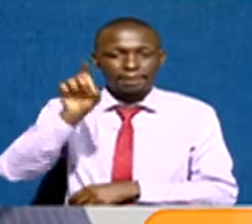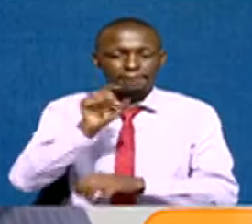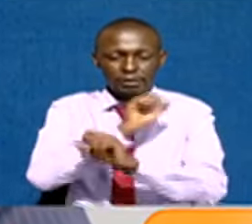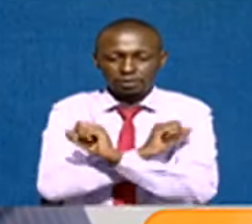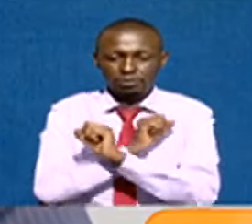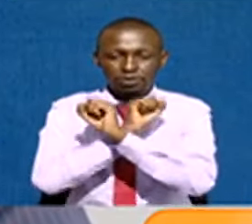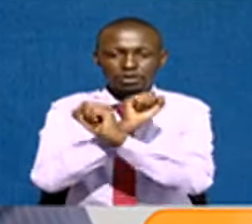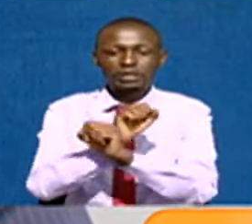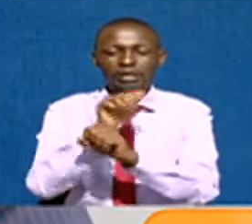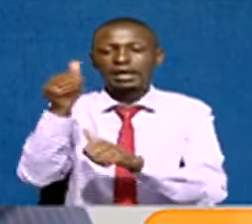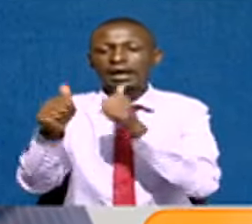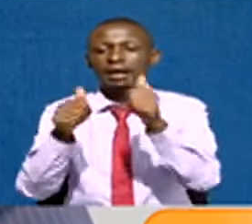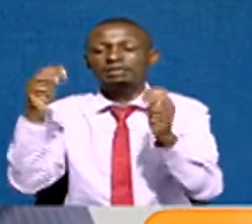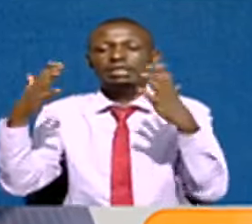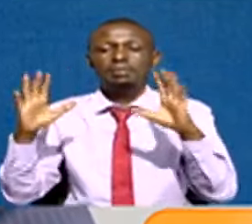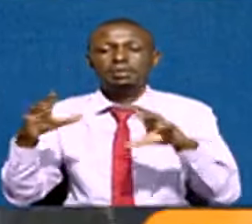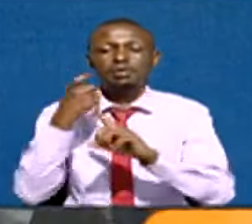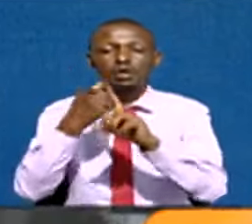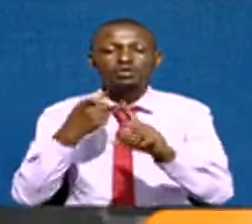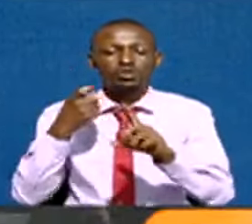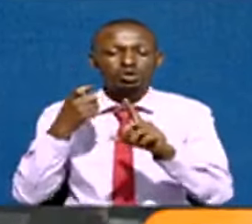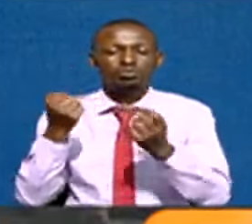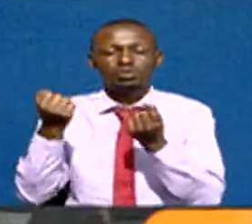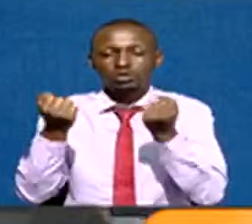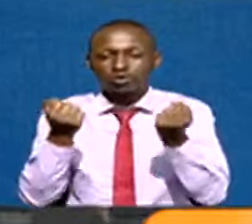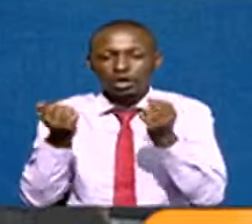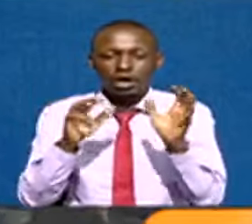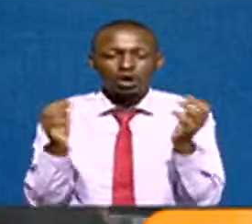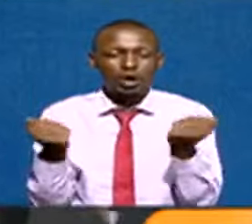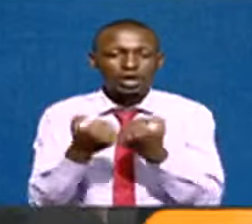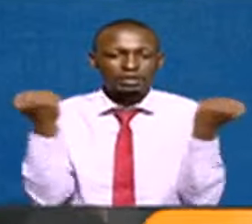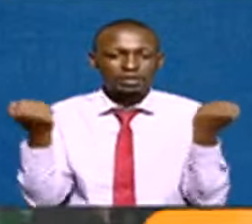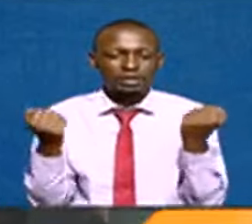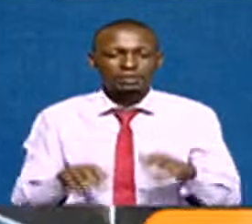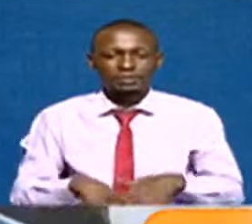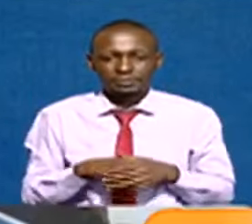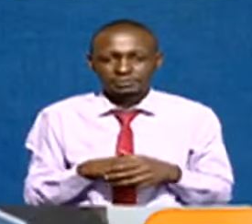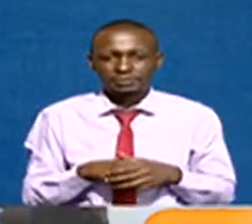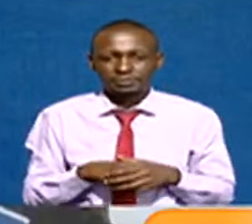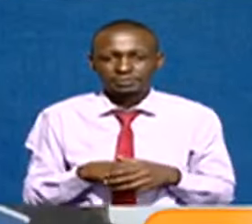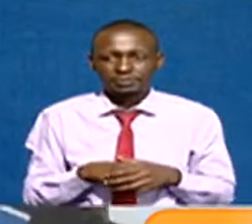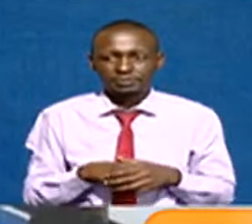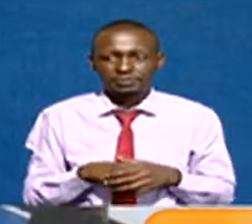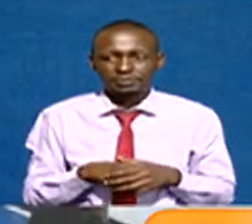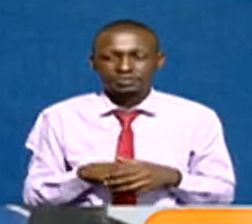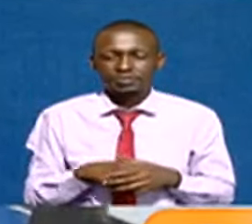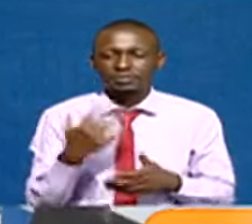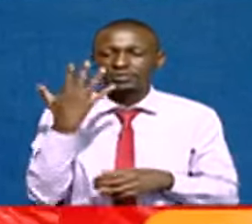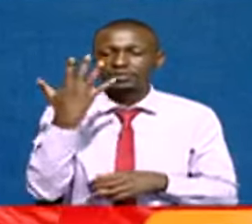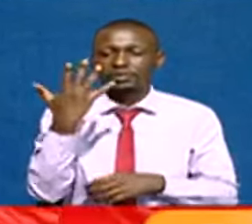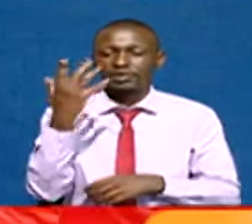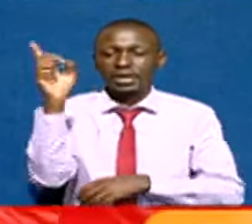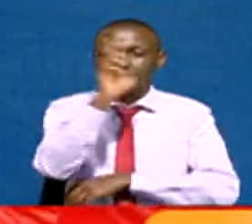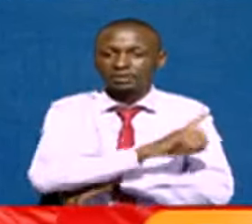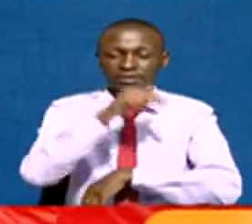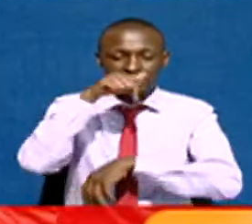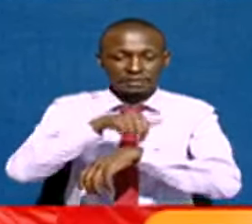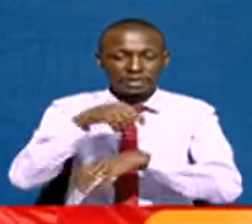third parties from the actions of motorists. The underwriters have taken issue with the 5-day timeline to remit the